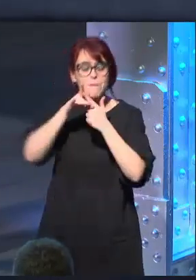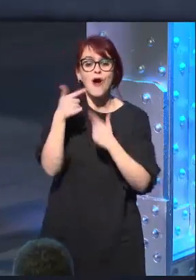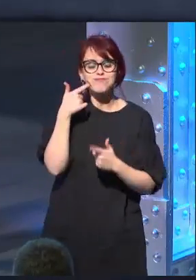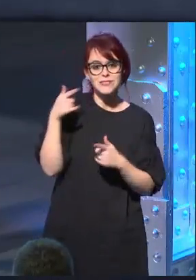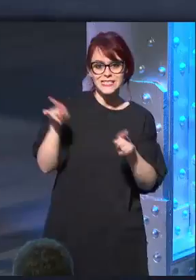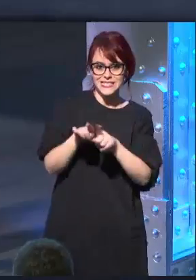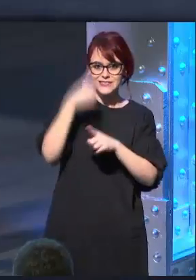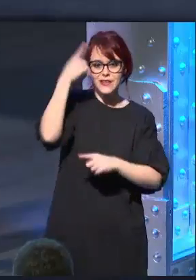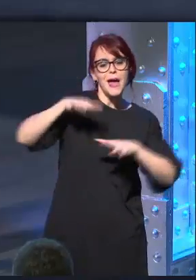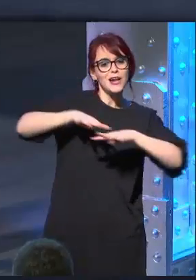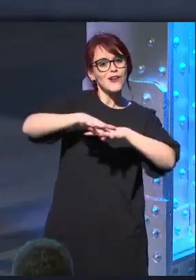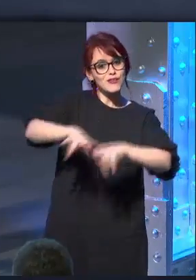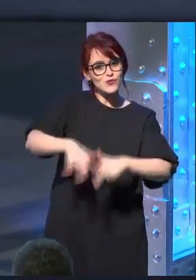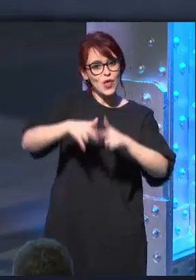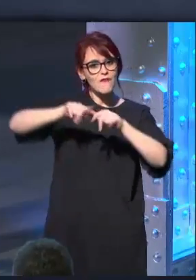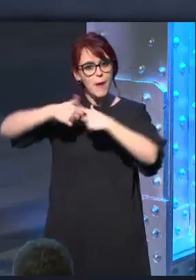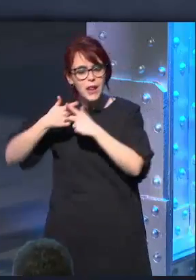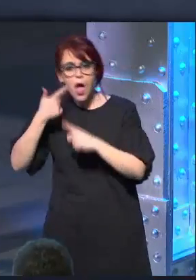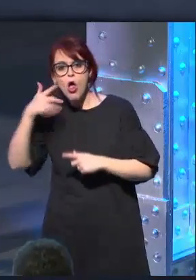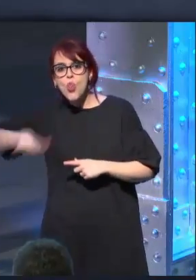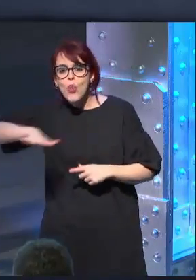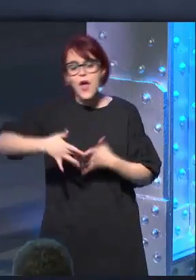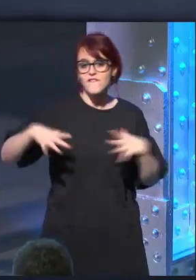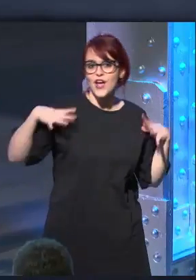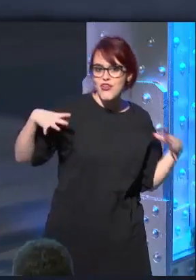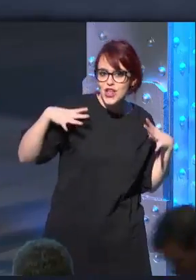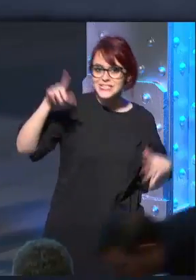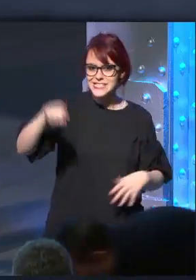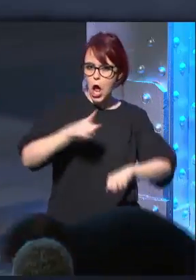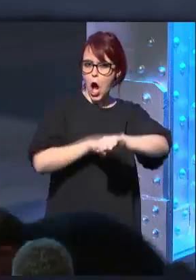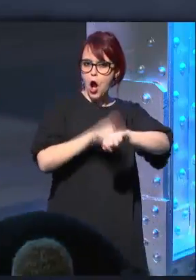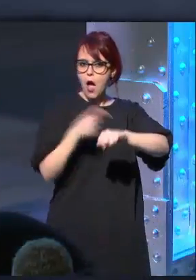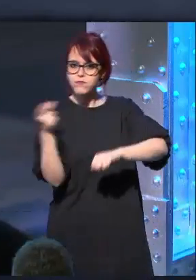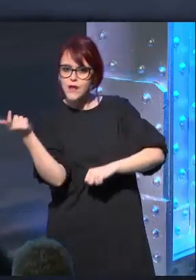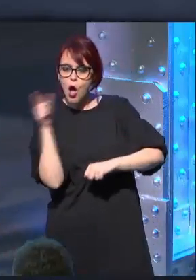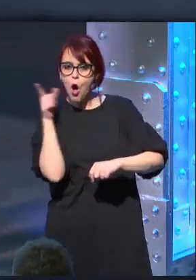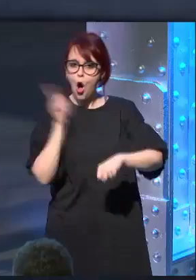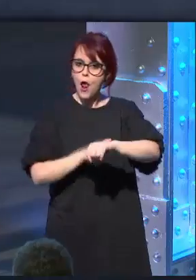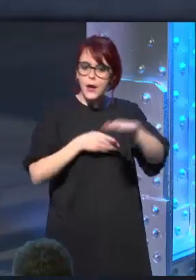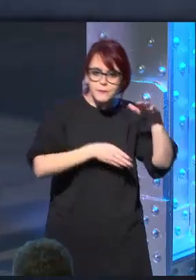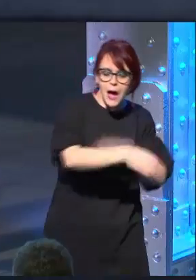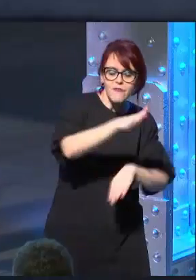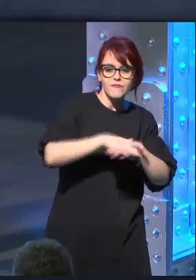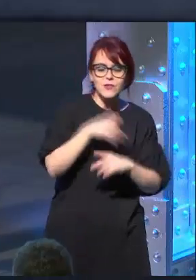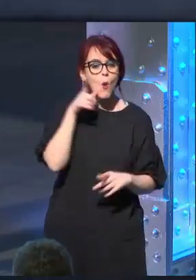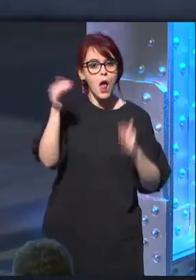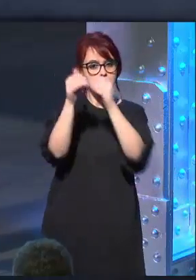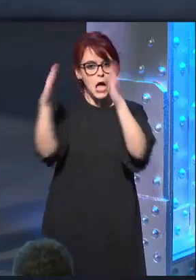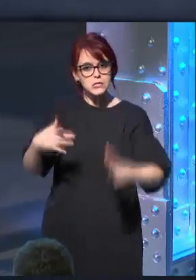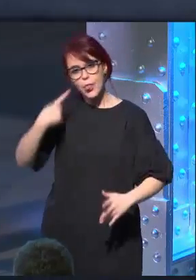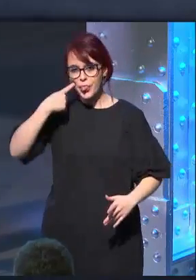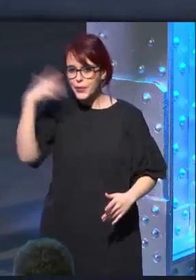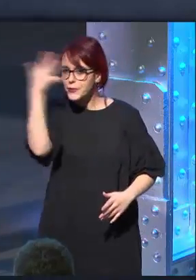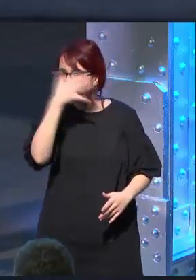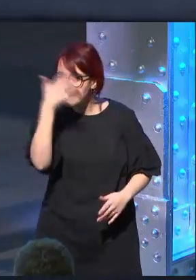there started to be some robberies in houses because the criminals used